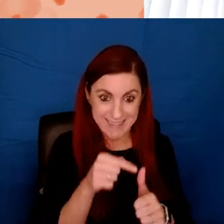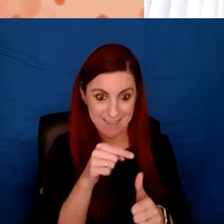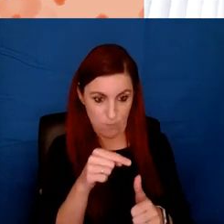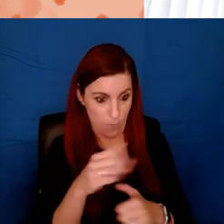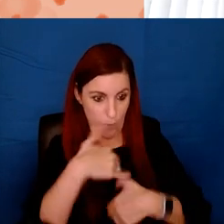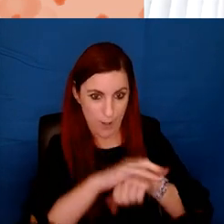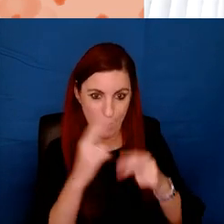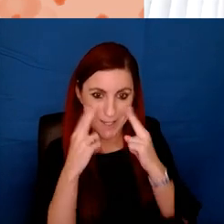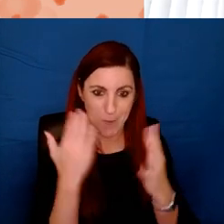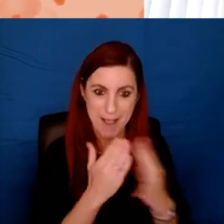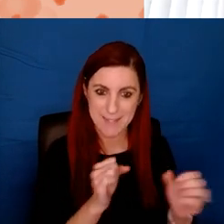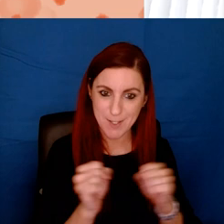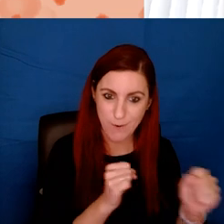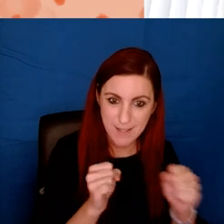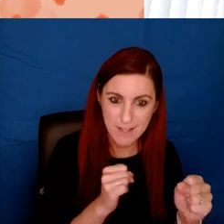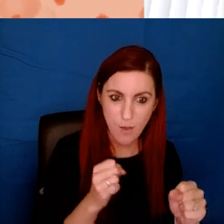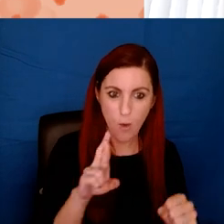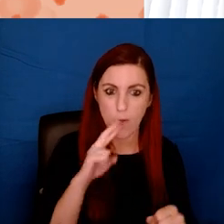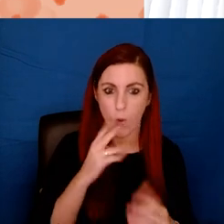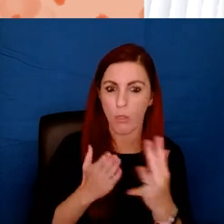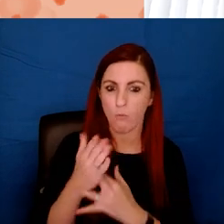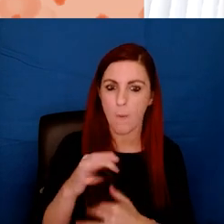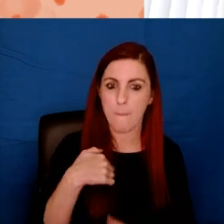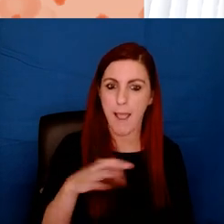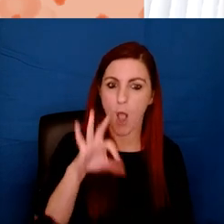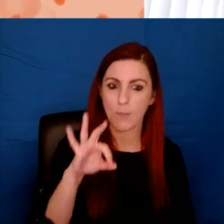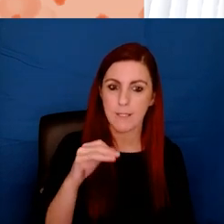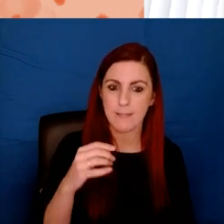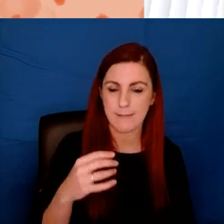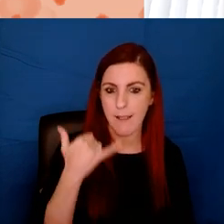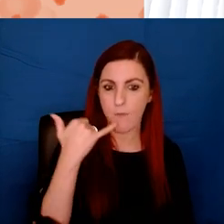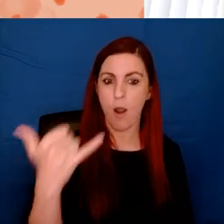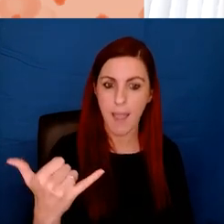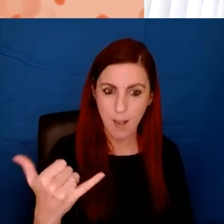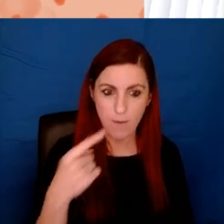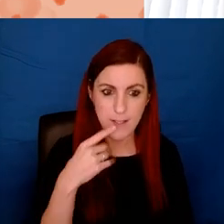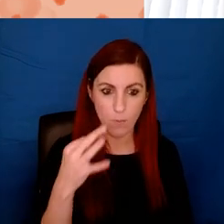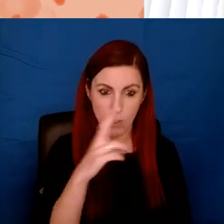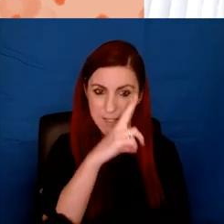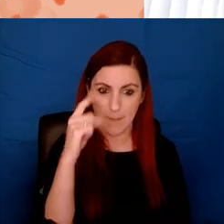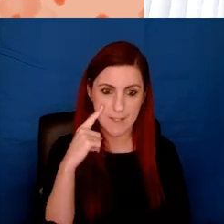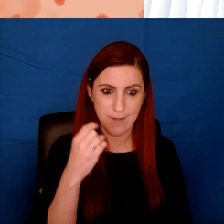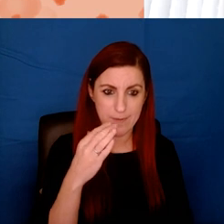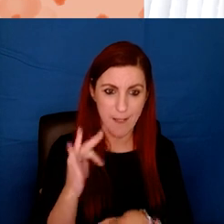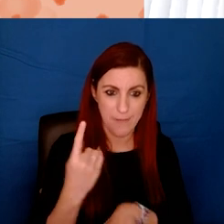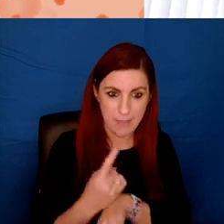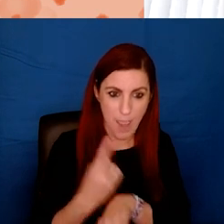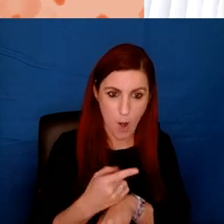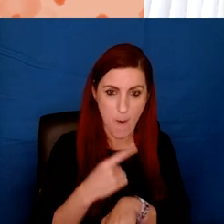those supports. The fact that you have to go to the My Options helpline, and we've had really good engagement with staff from My Options, and they've been really